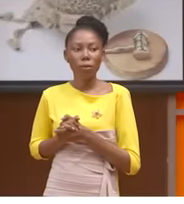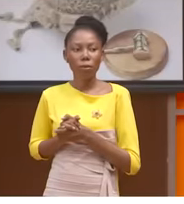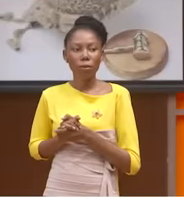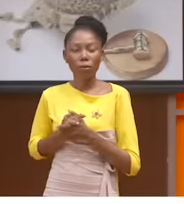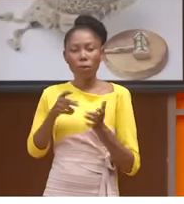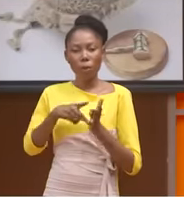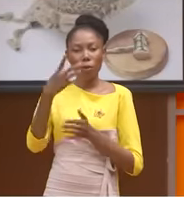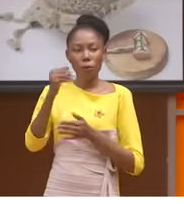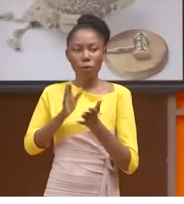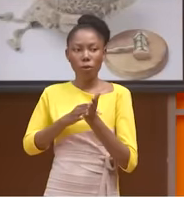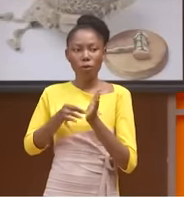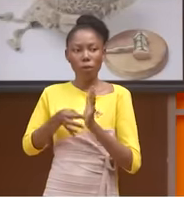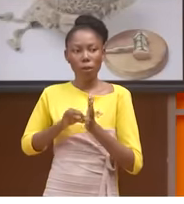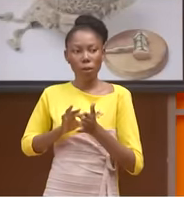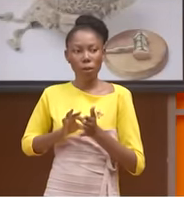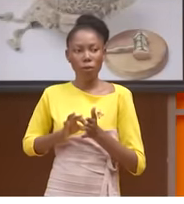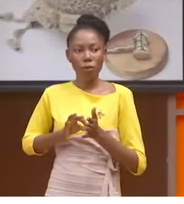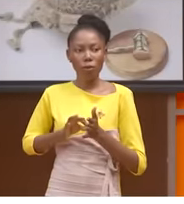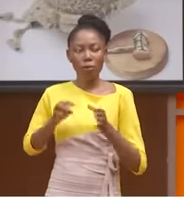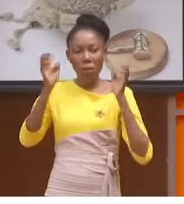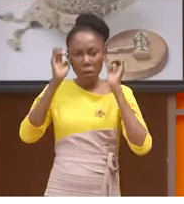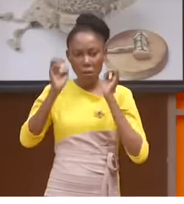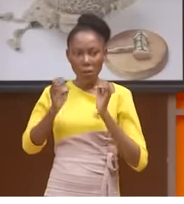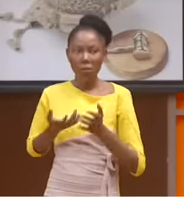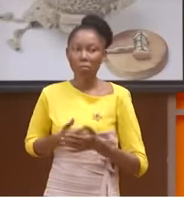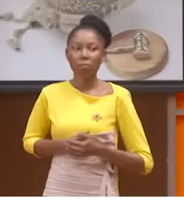Pay for their school fees, educational